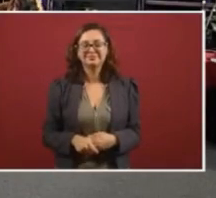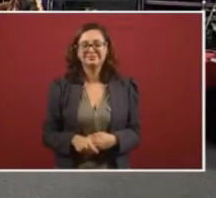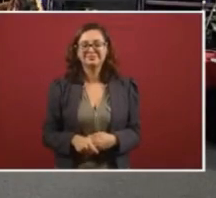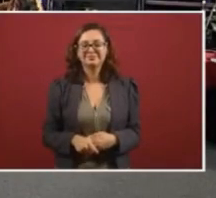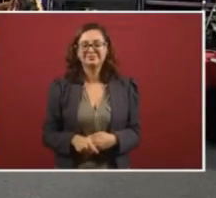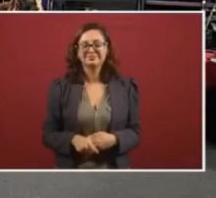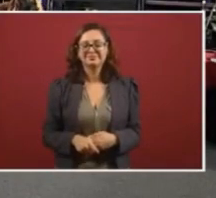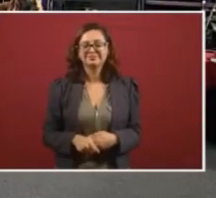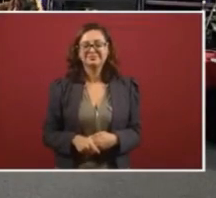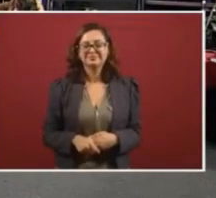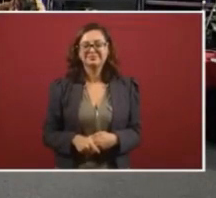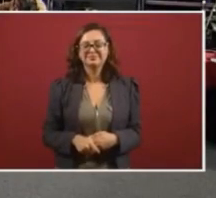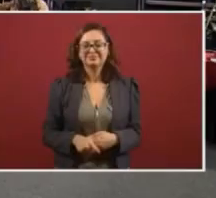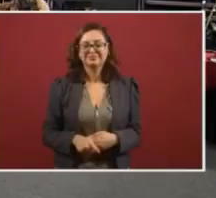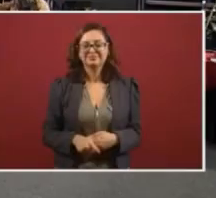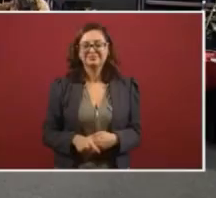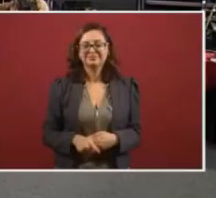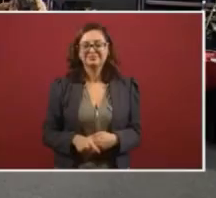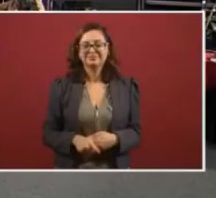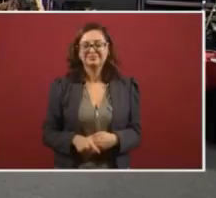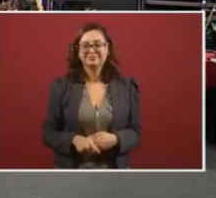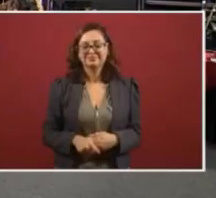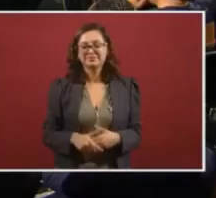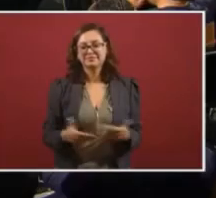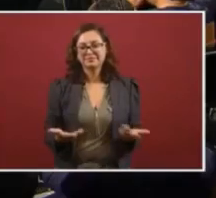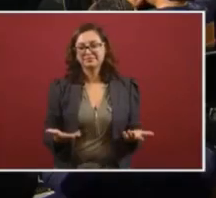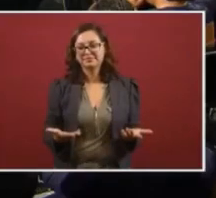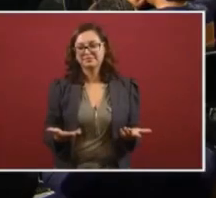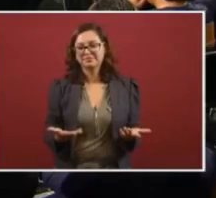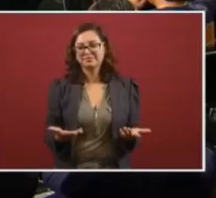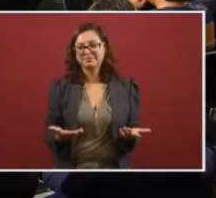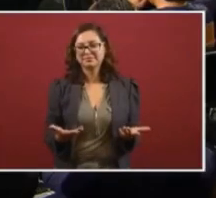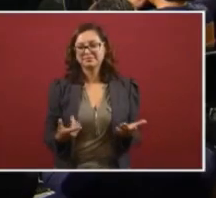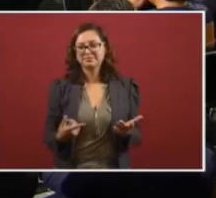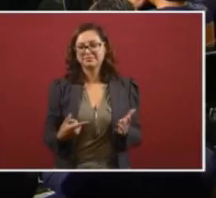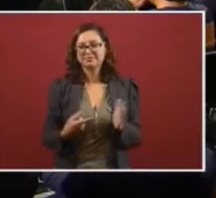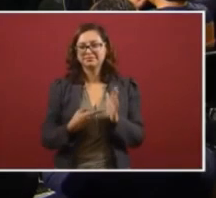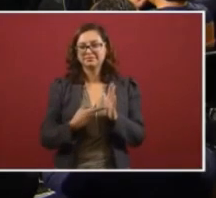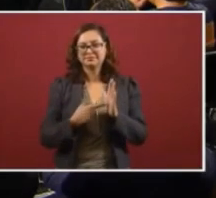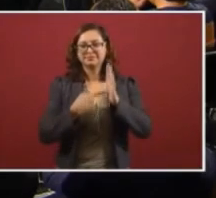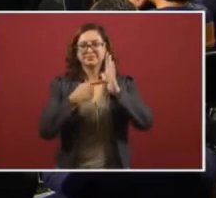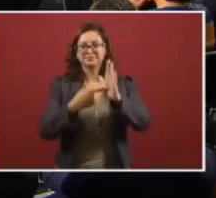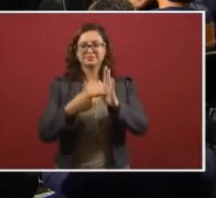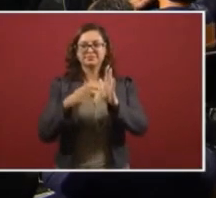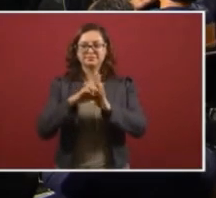Okay, here we have the example of a gas duct,